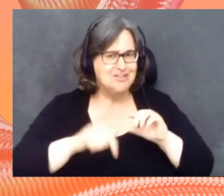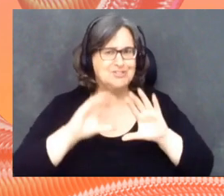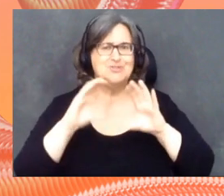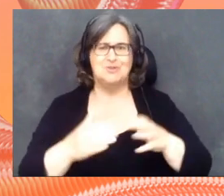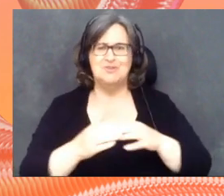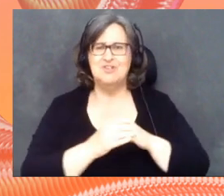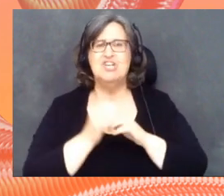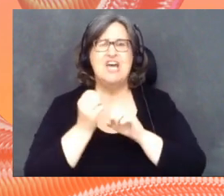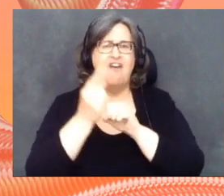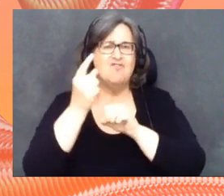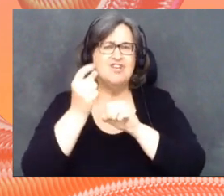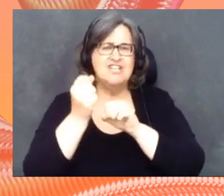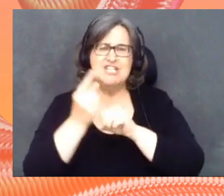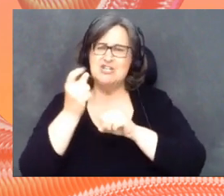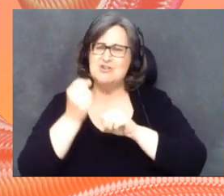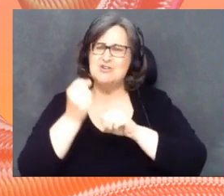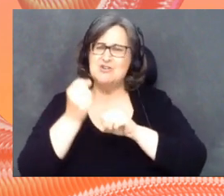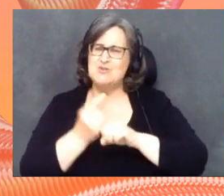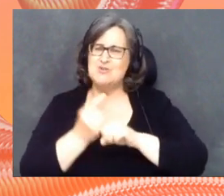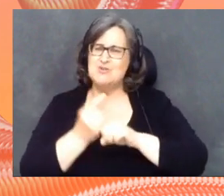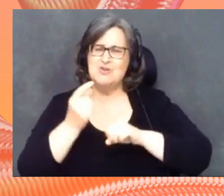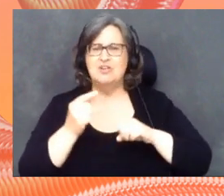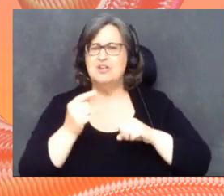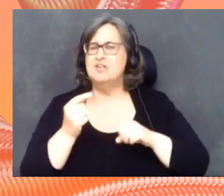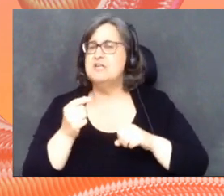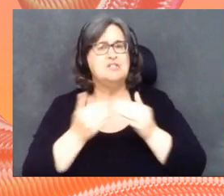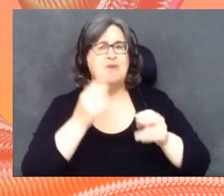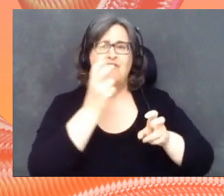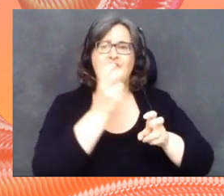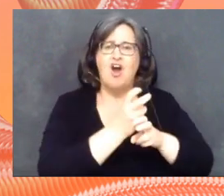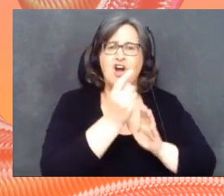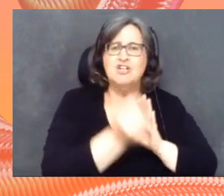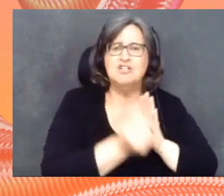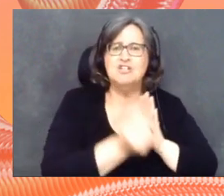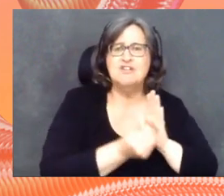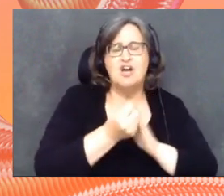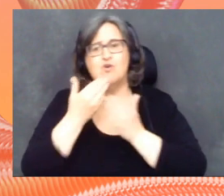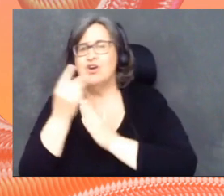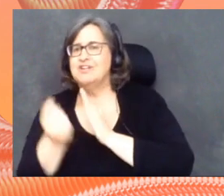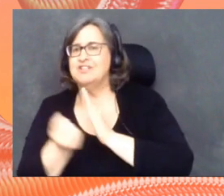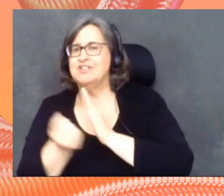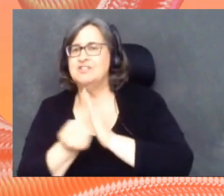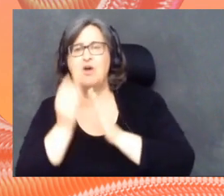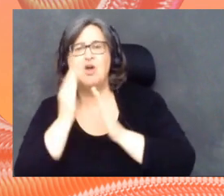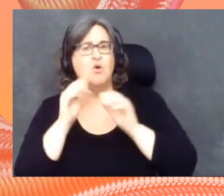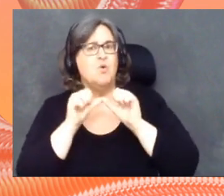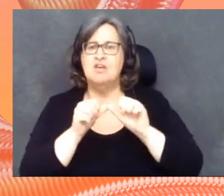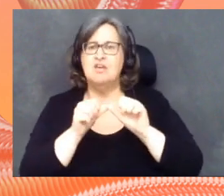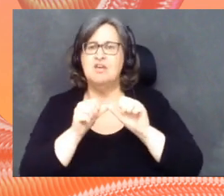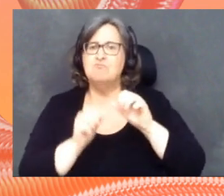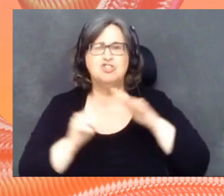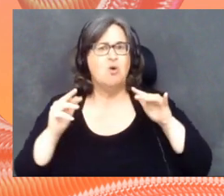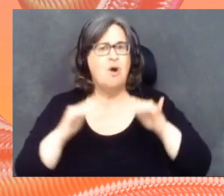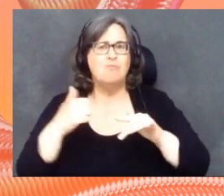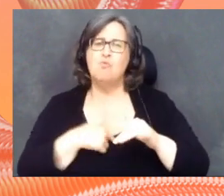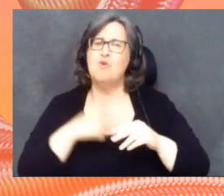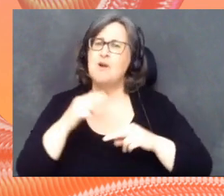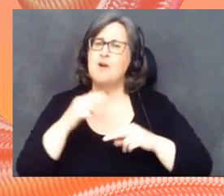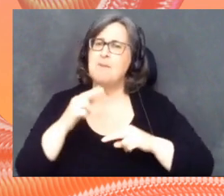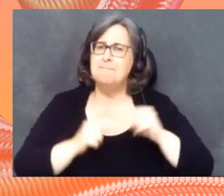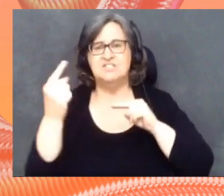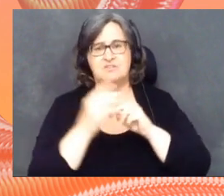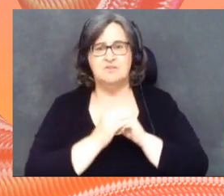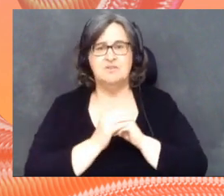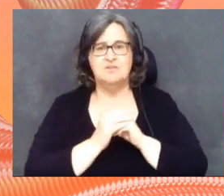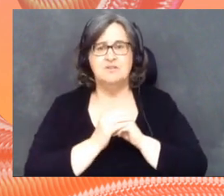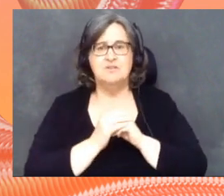year after year, hard times and good. We will just keep showing up. We're building something. Taurus, little